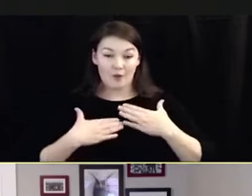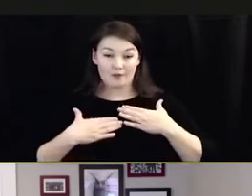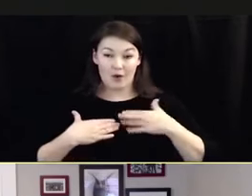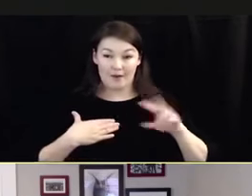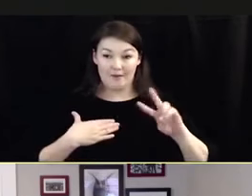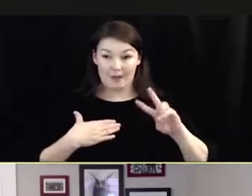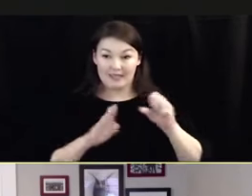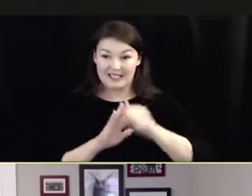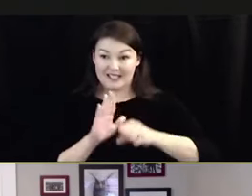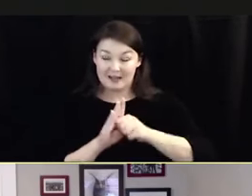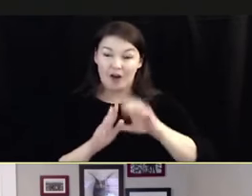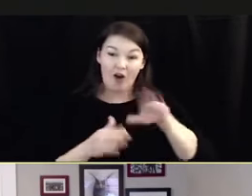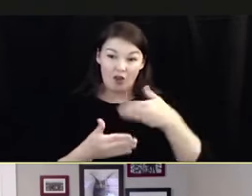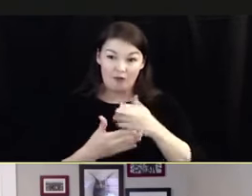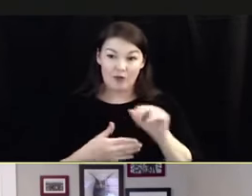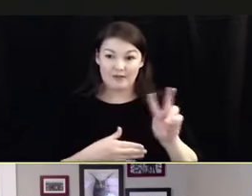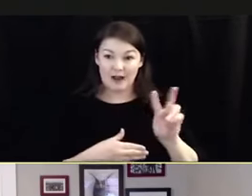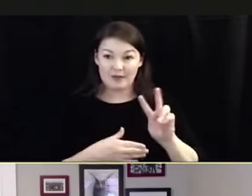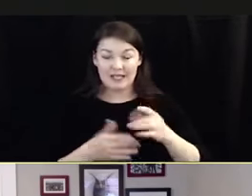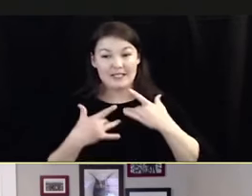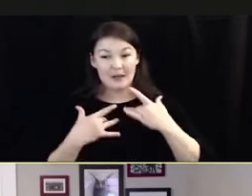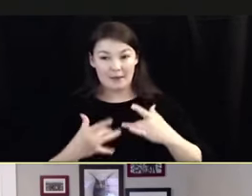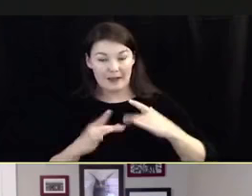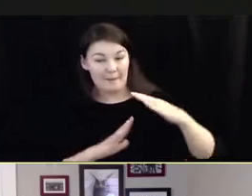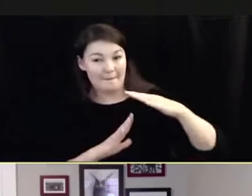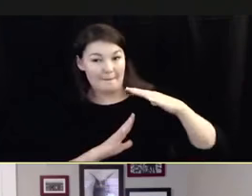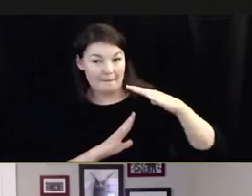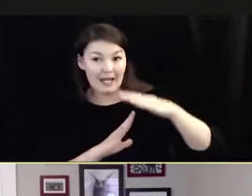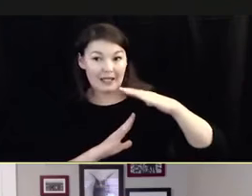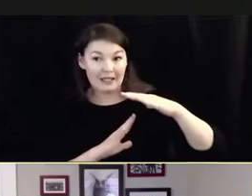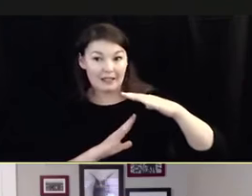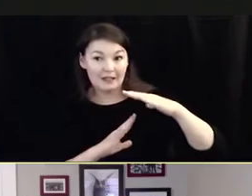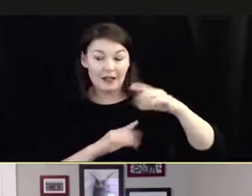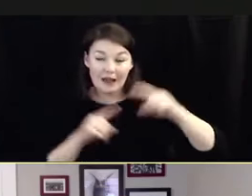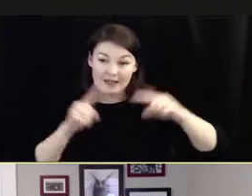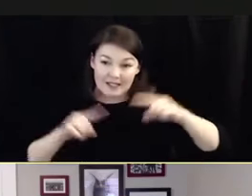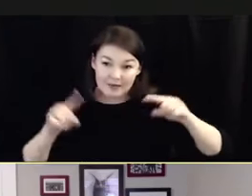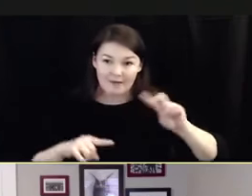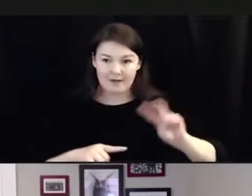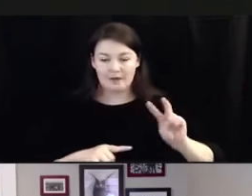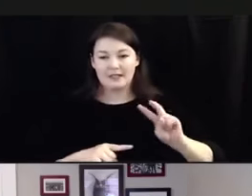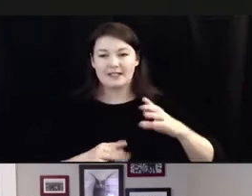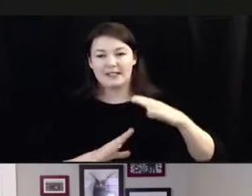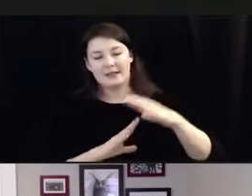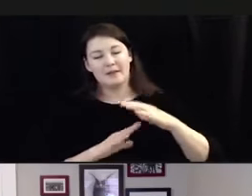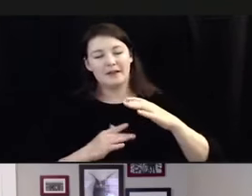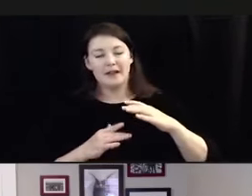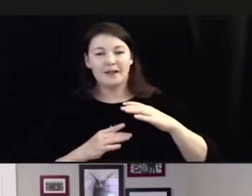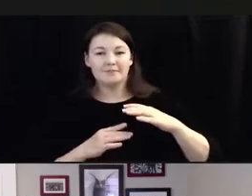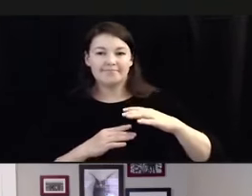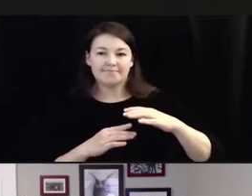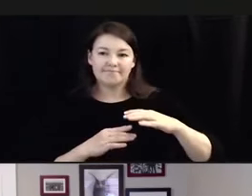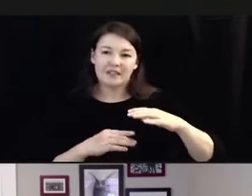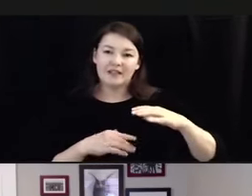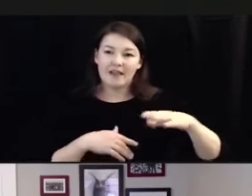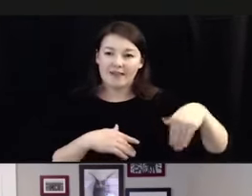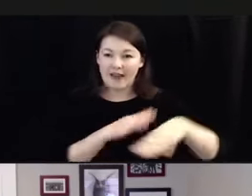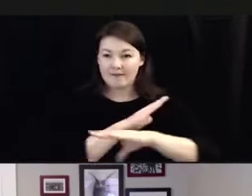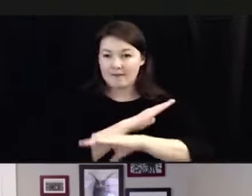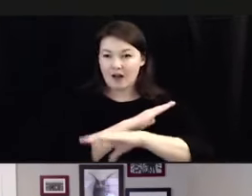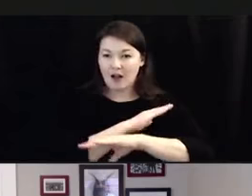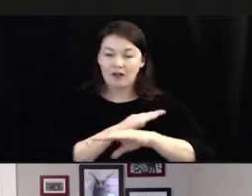viruses typically peak in the late fall, early winter. Our next and final question will be from John